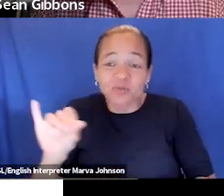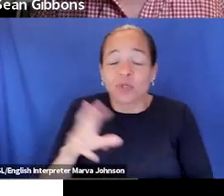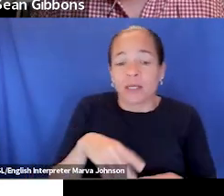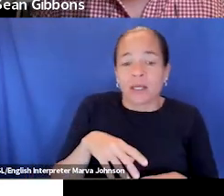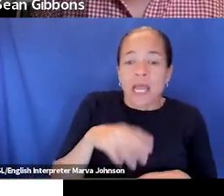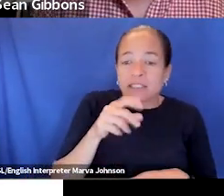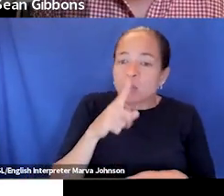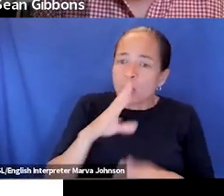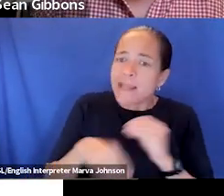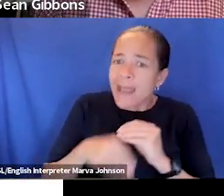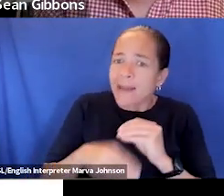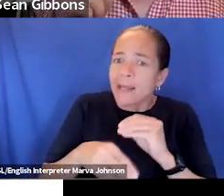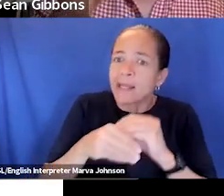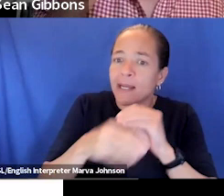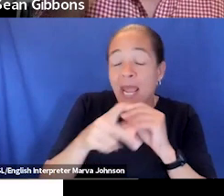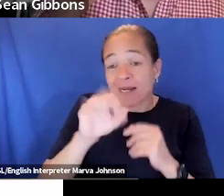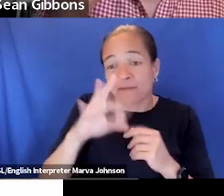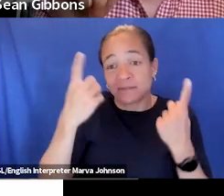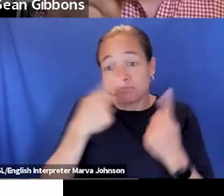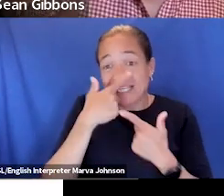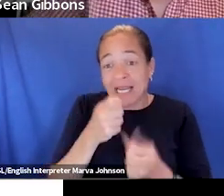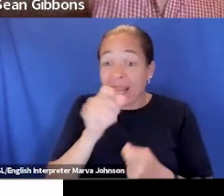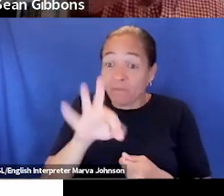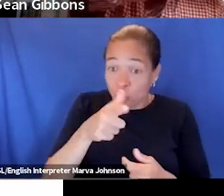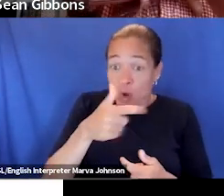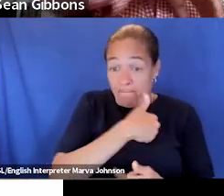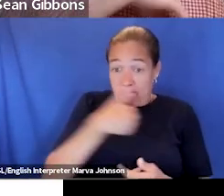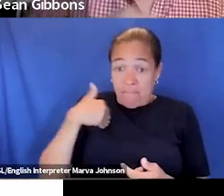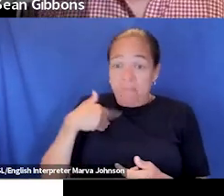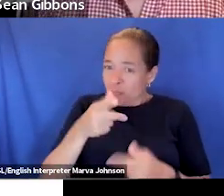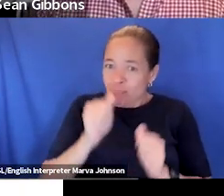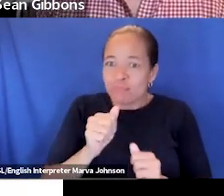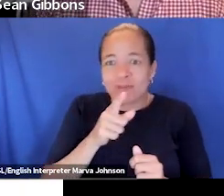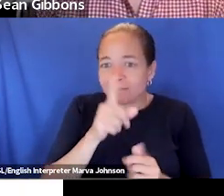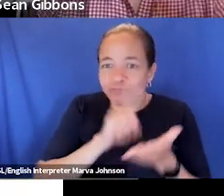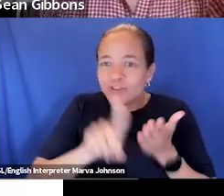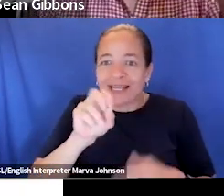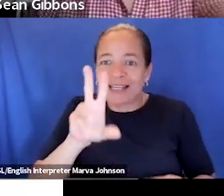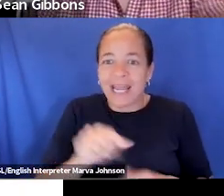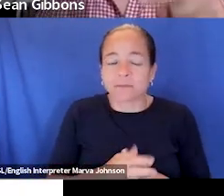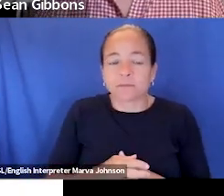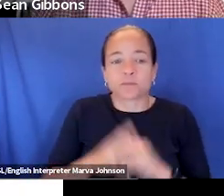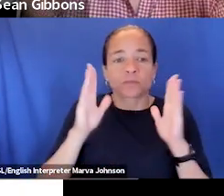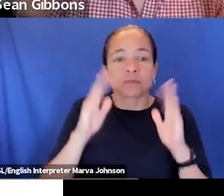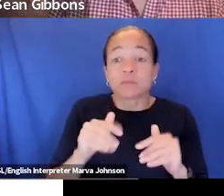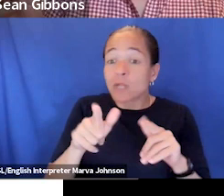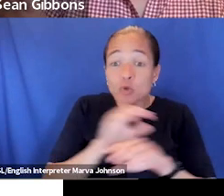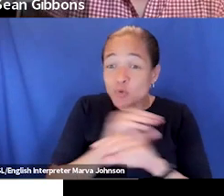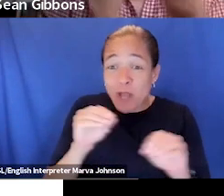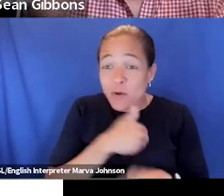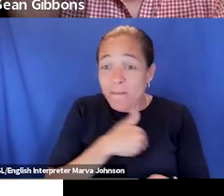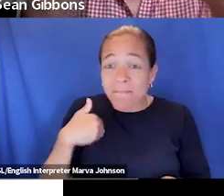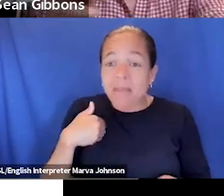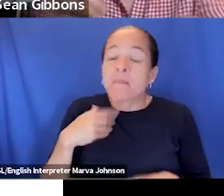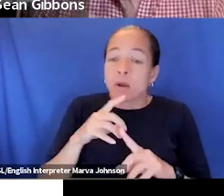please do check that out. We'd be happy to have you if you are a network member. All right, moving forward. If you are not a network member, and especially if you are,